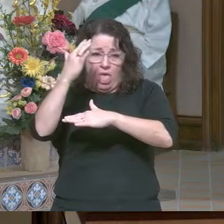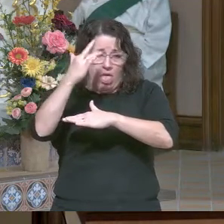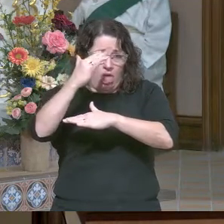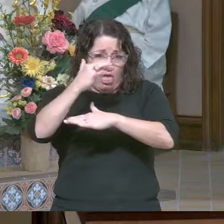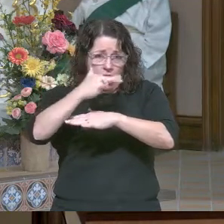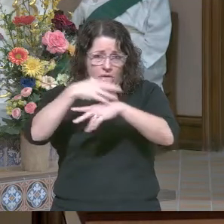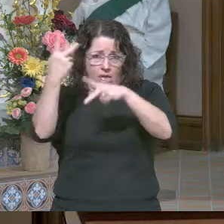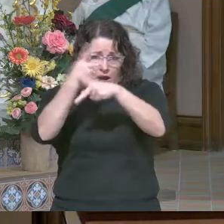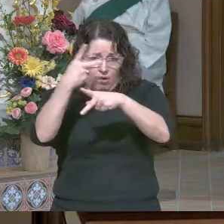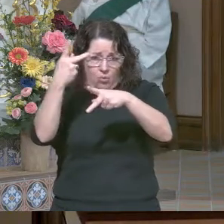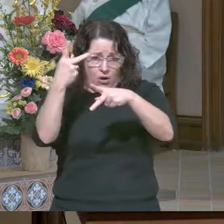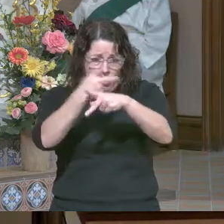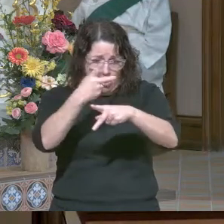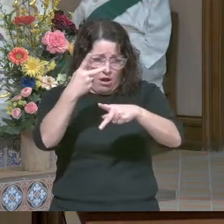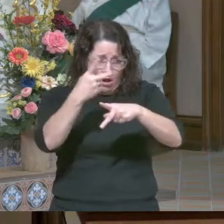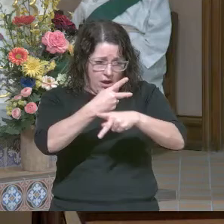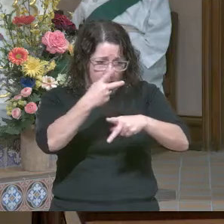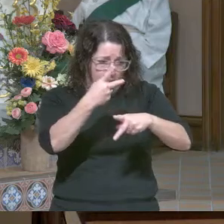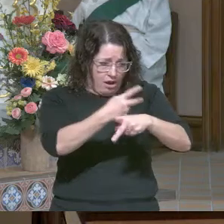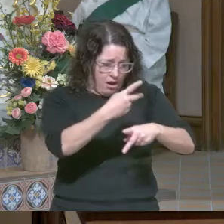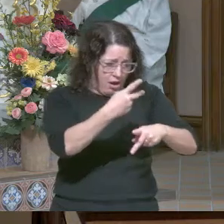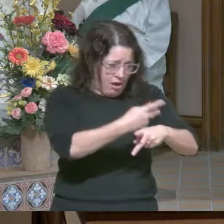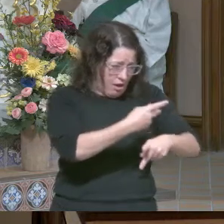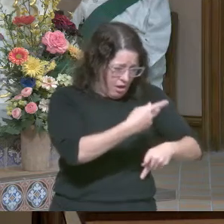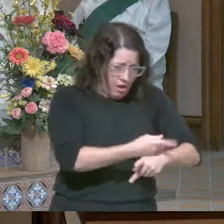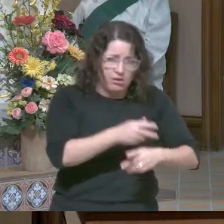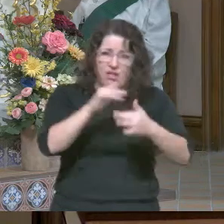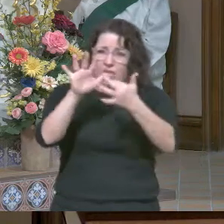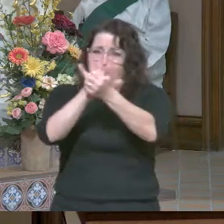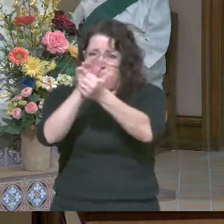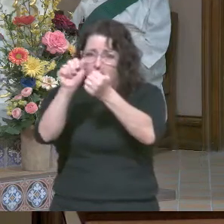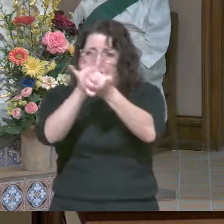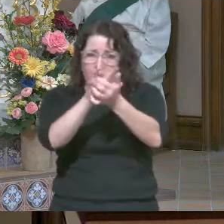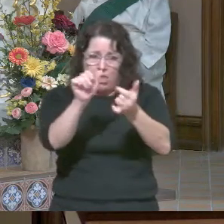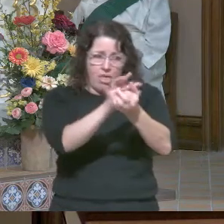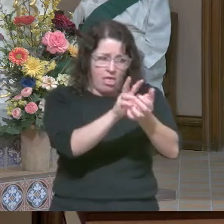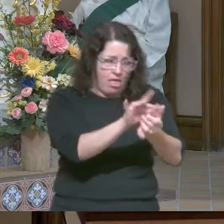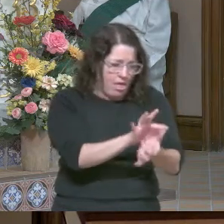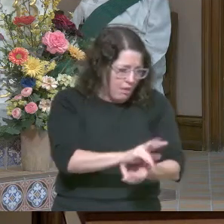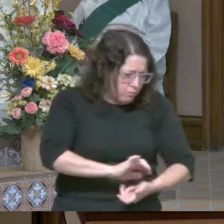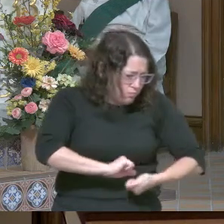and more involved and more destructive.